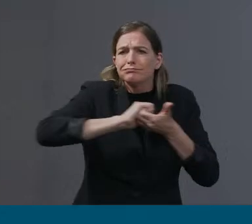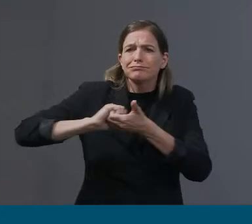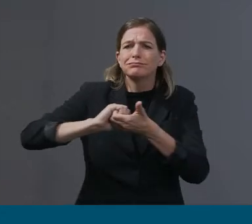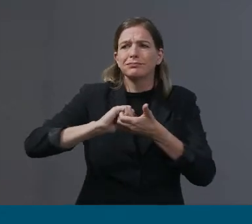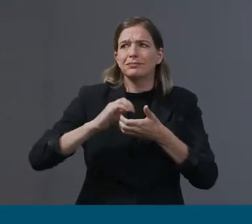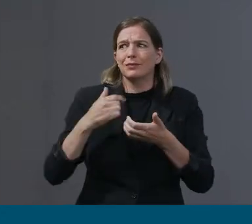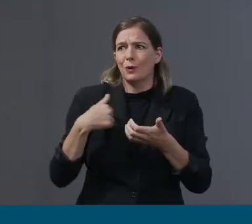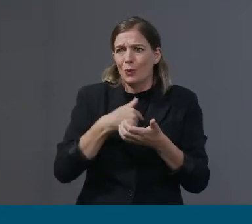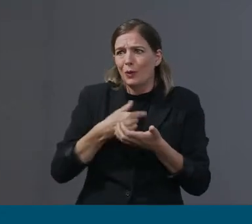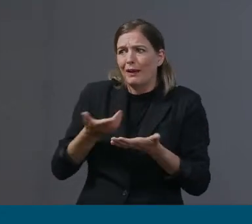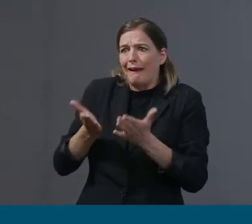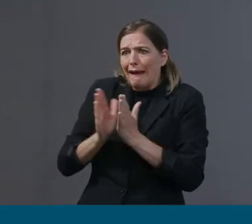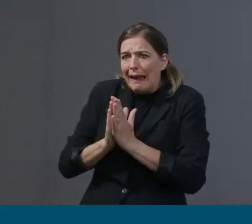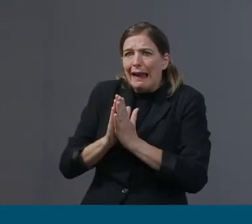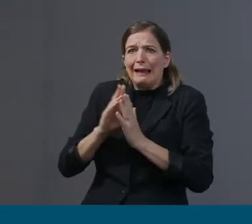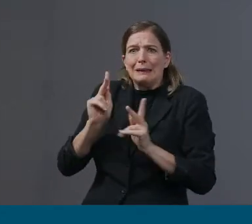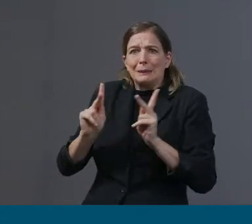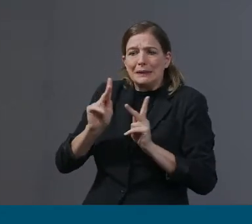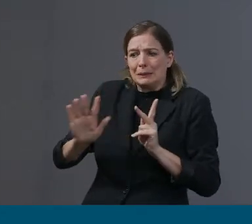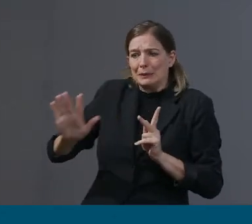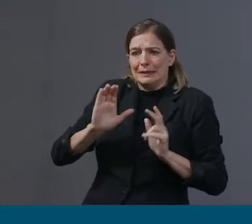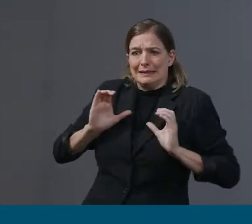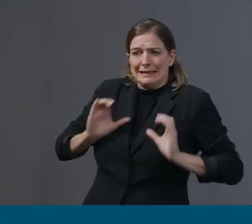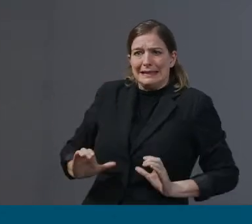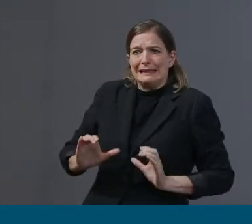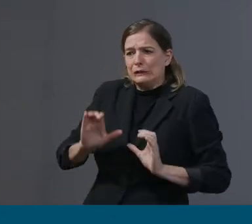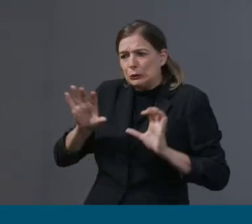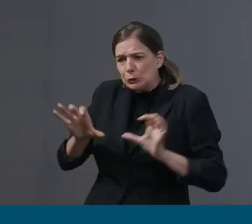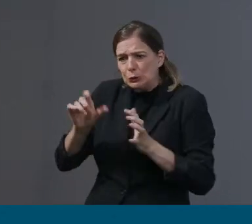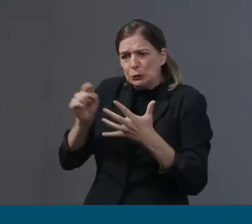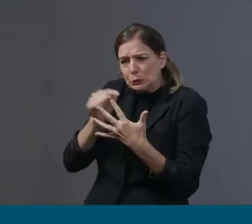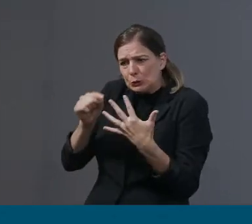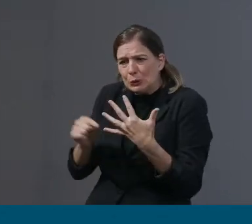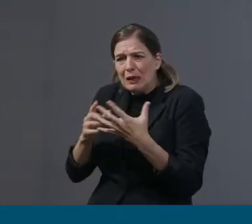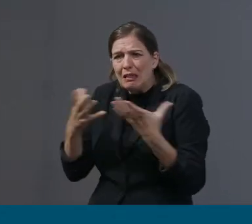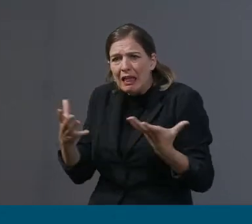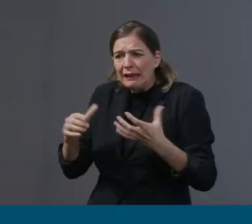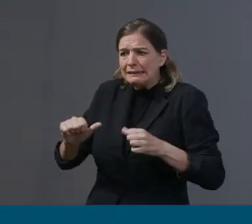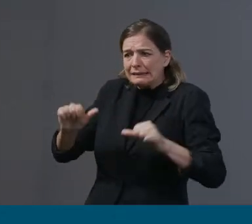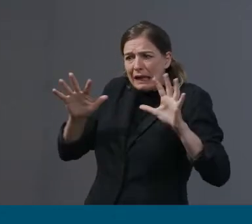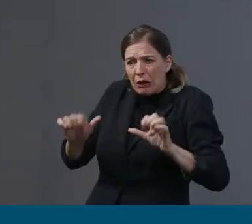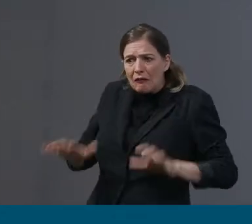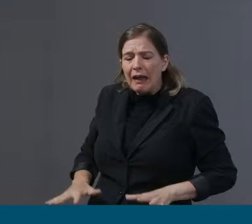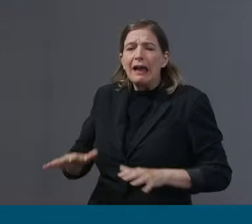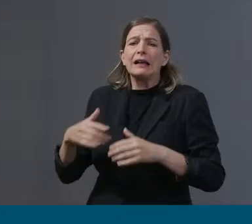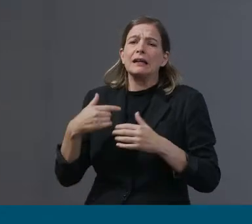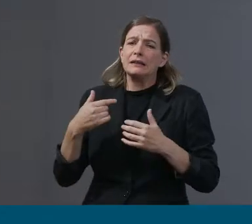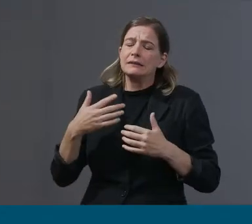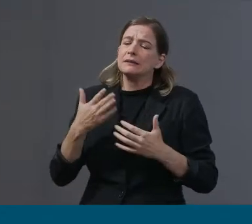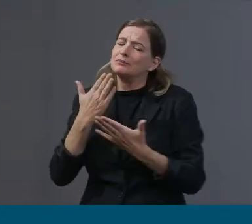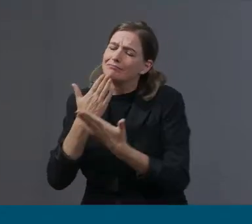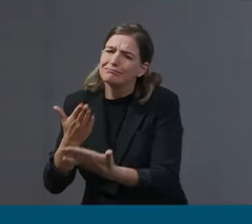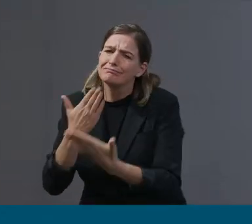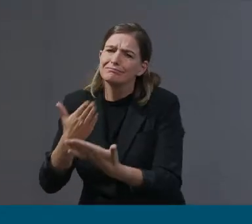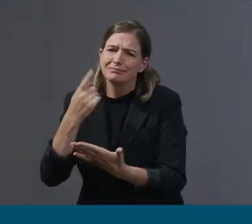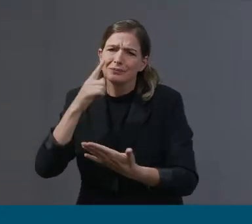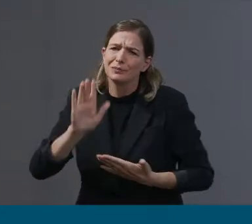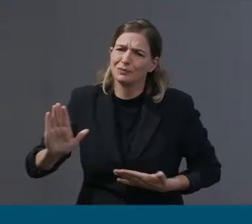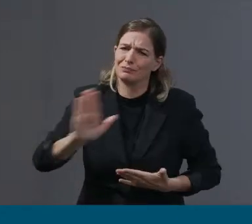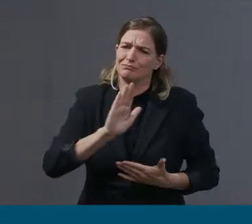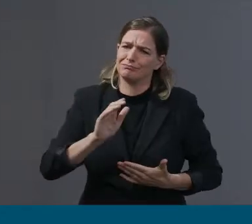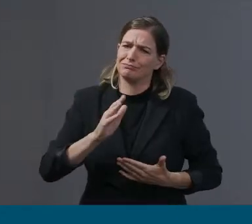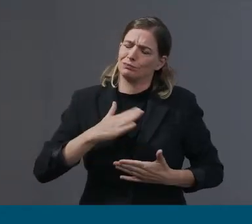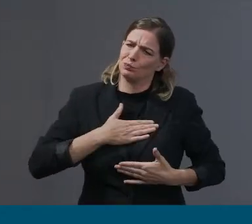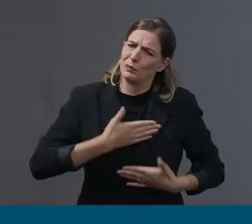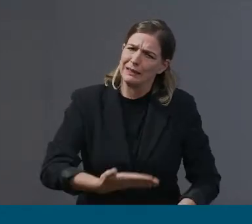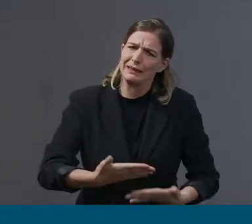the citizens of Arizona. There's been a lot of sacrifice. I want to remind people that this is a